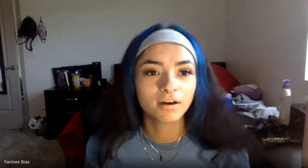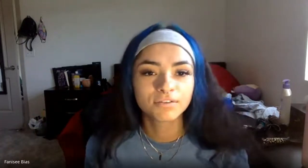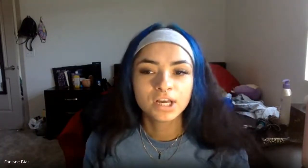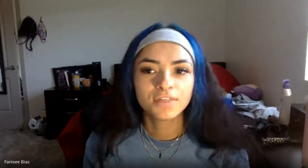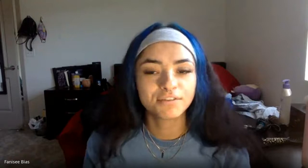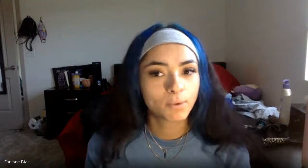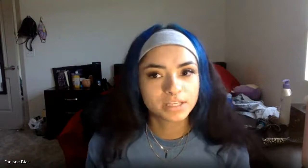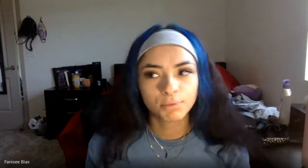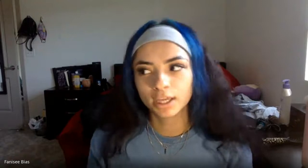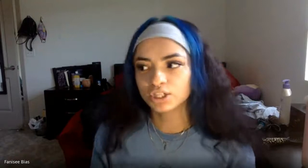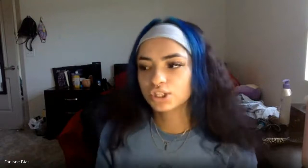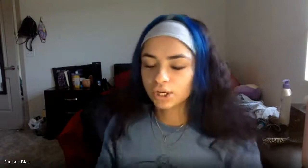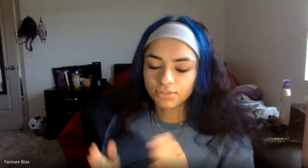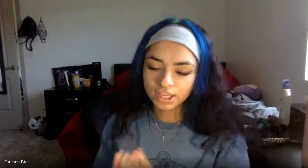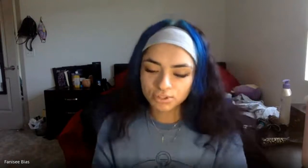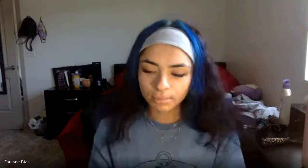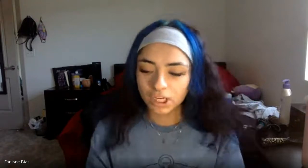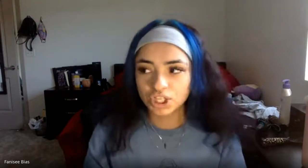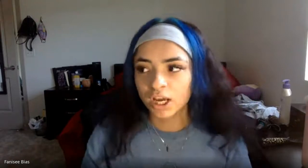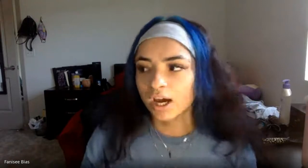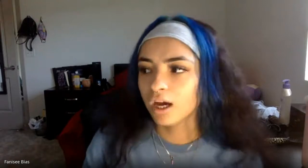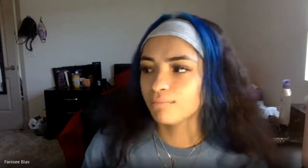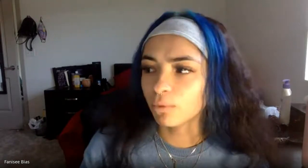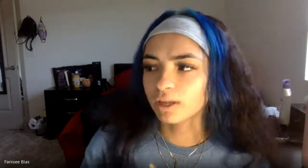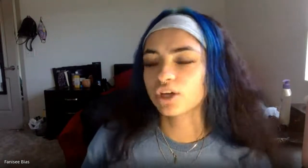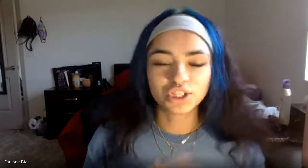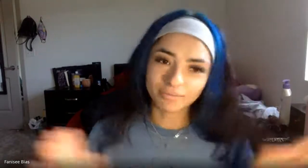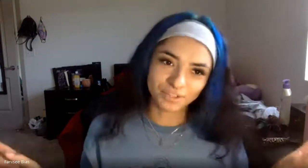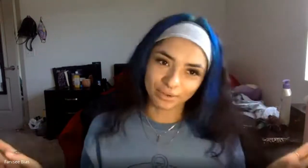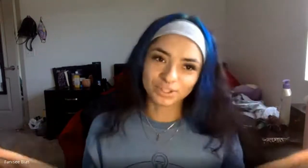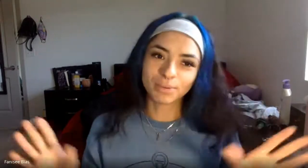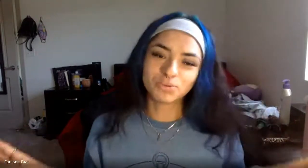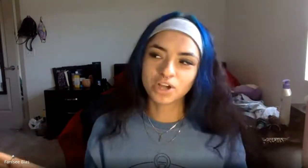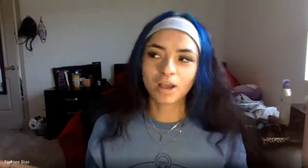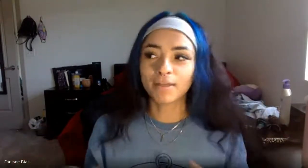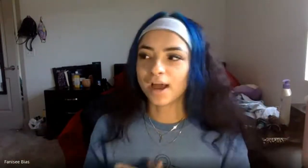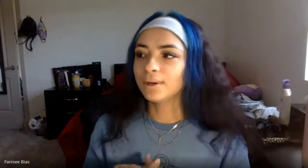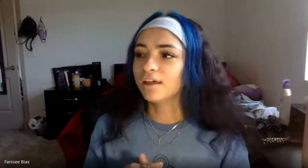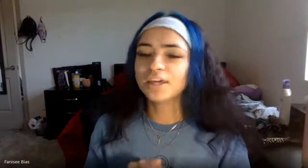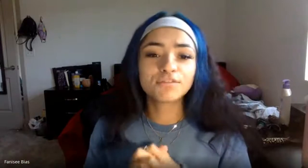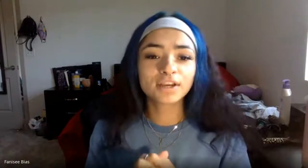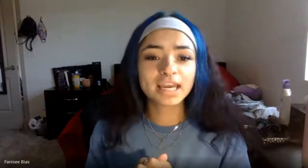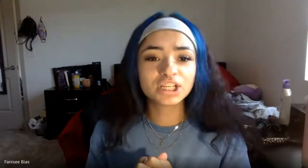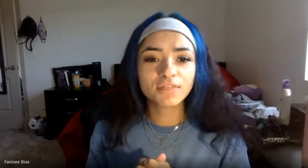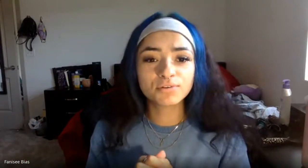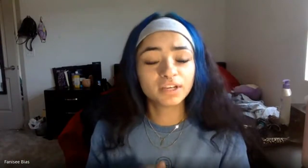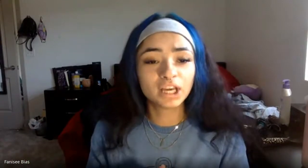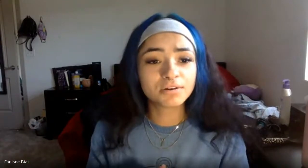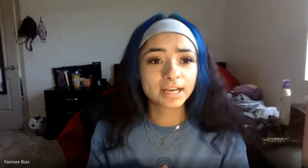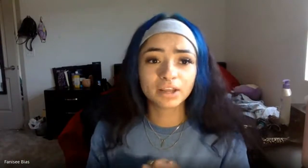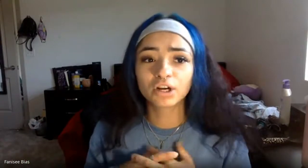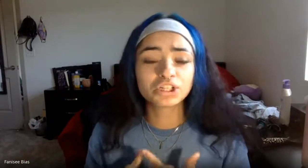aware of the different ways of communication. So thank you so much. Don't want to talk, there's so much we can talk about that, but thank you for engaging in